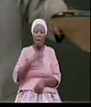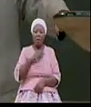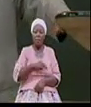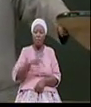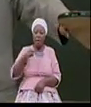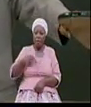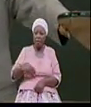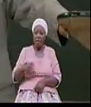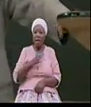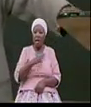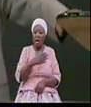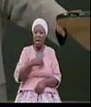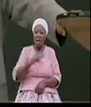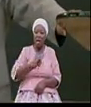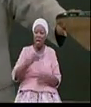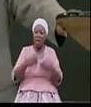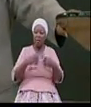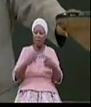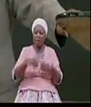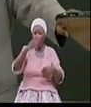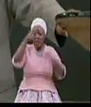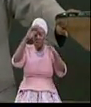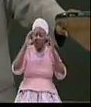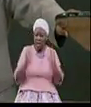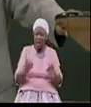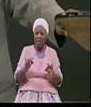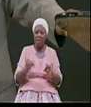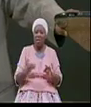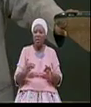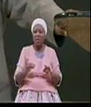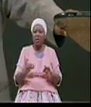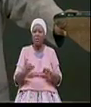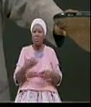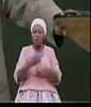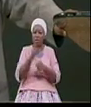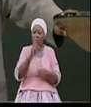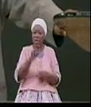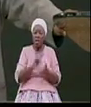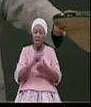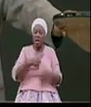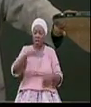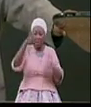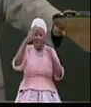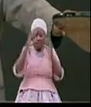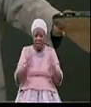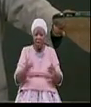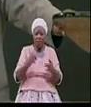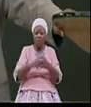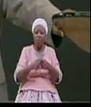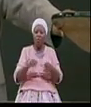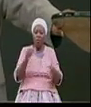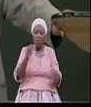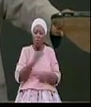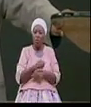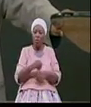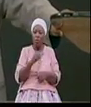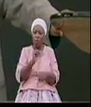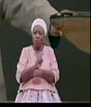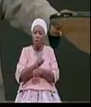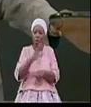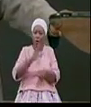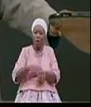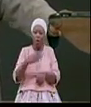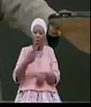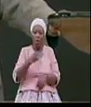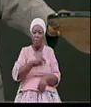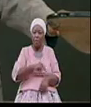to decisively deal with my own members in my body and with my